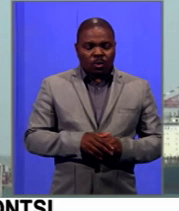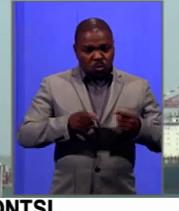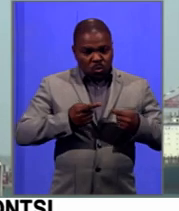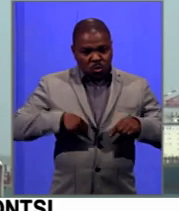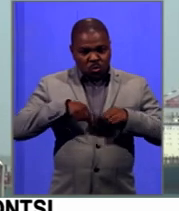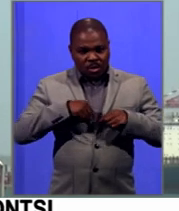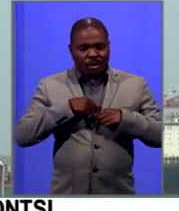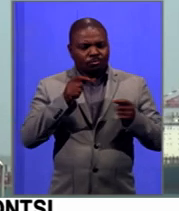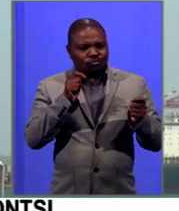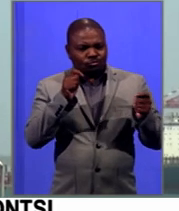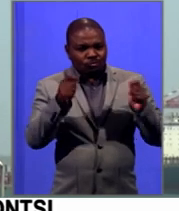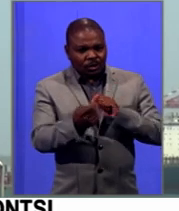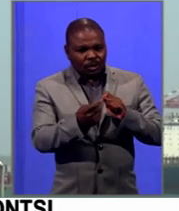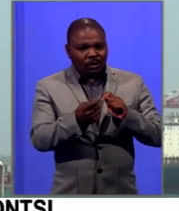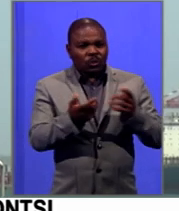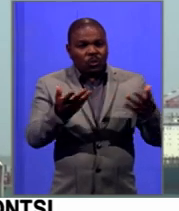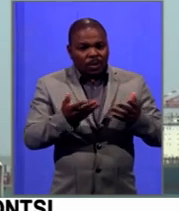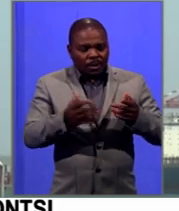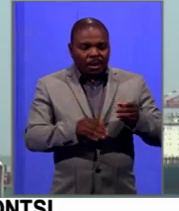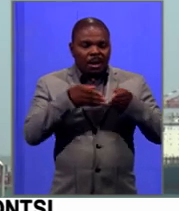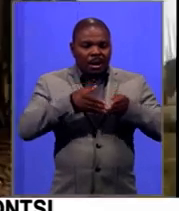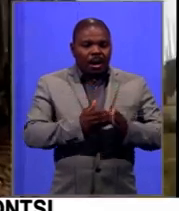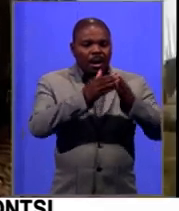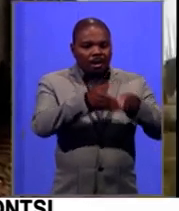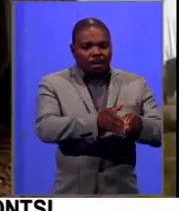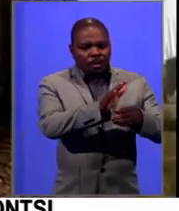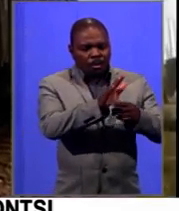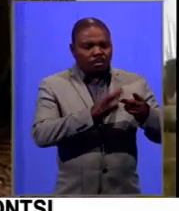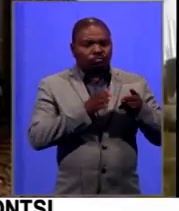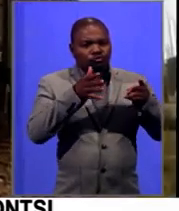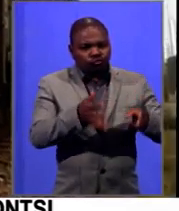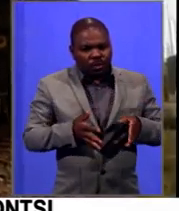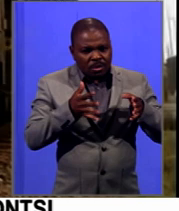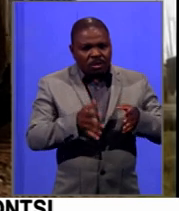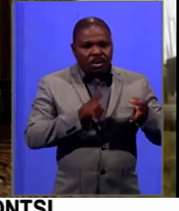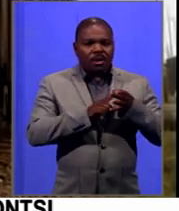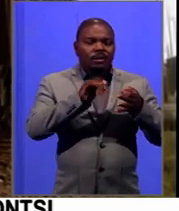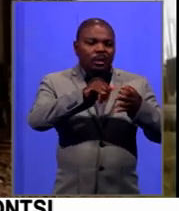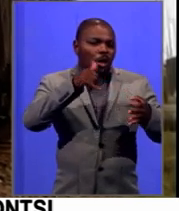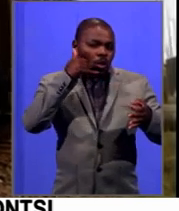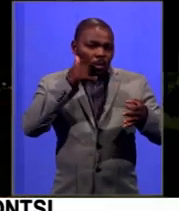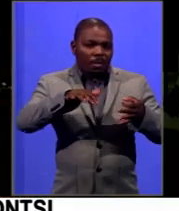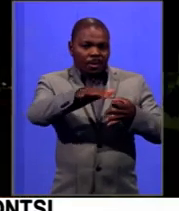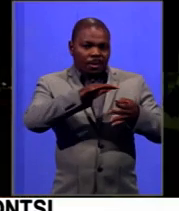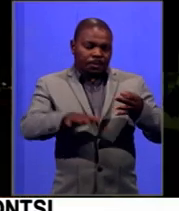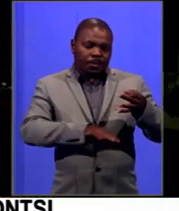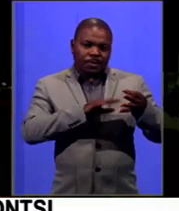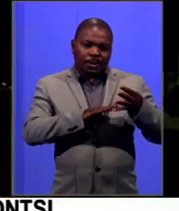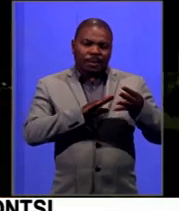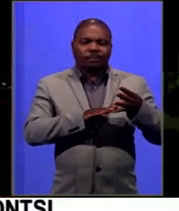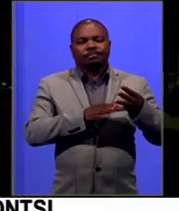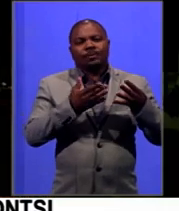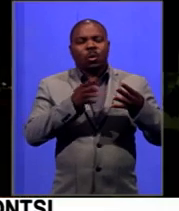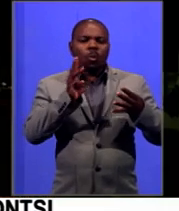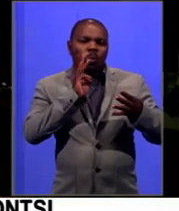undertaking reforms in the operation of our ports and railways and in our telecommunications, as well as